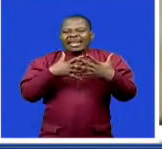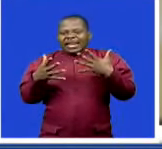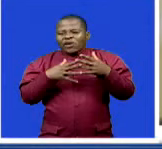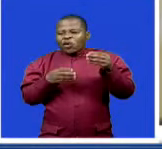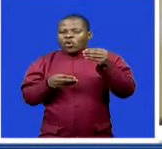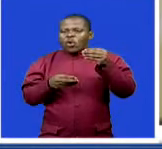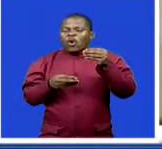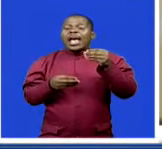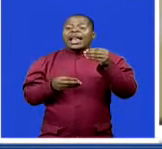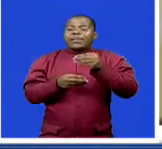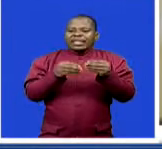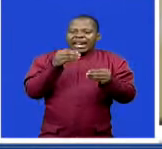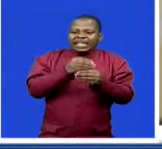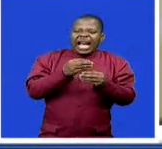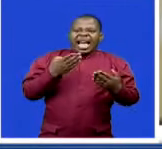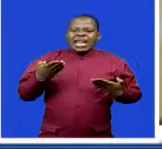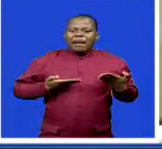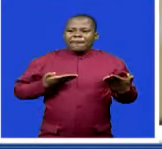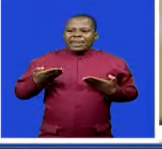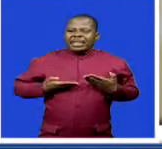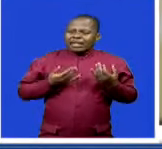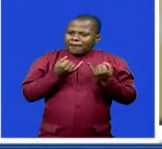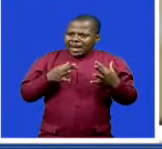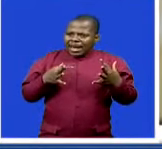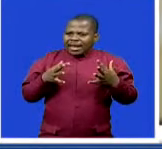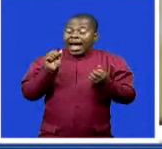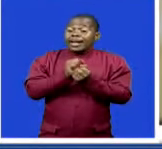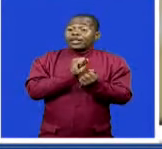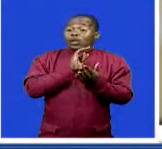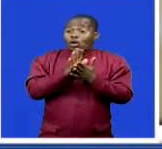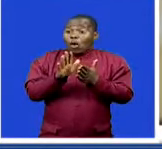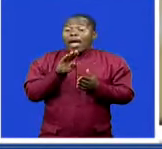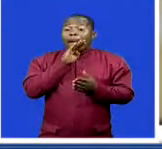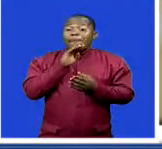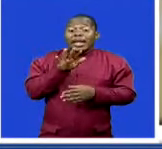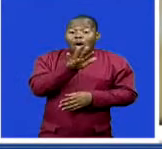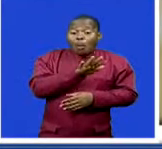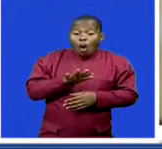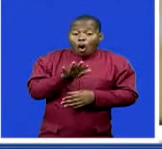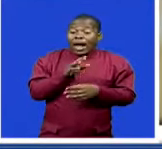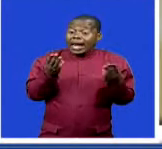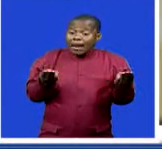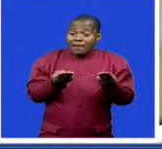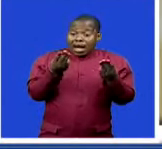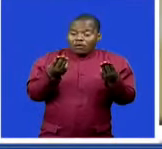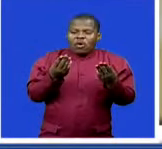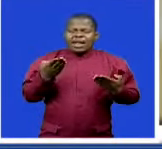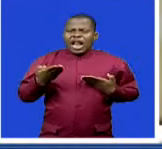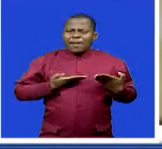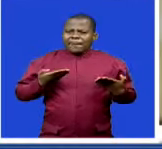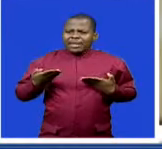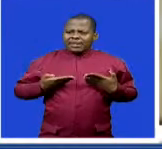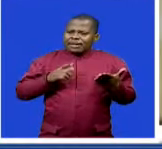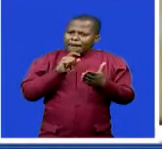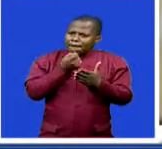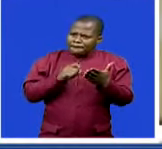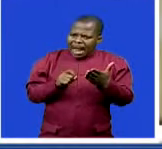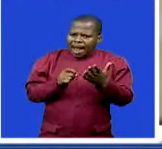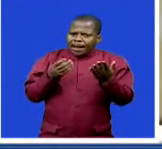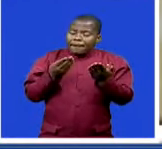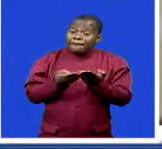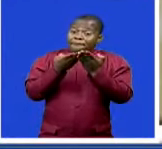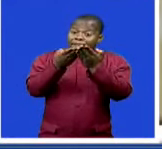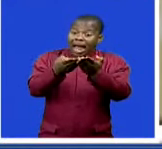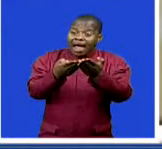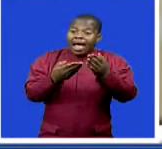There is quite a hefty damage that was made. So bonke ke labo bantu bekunene sithemba ukuthi